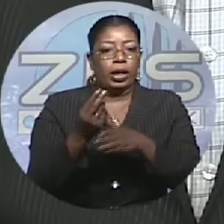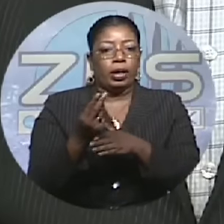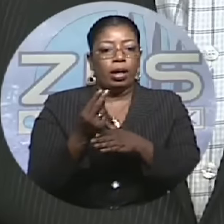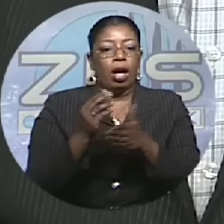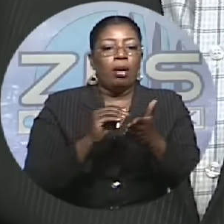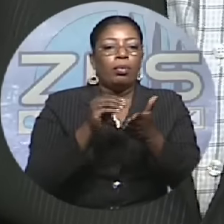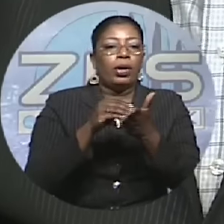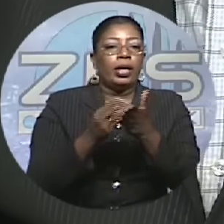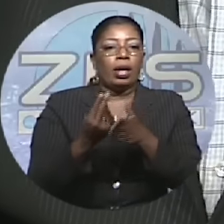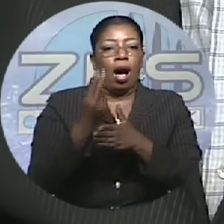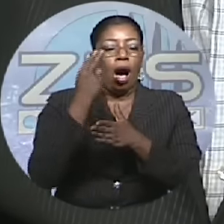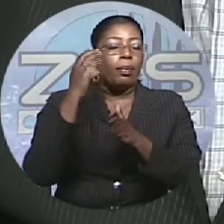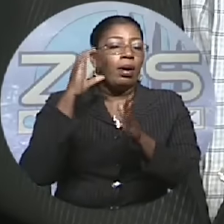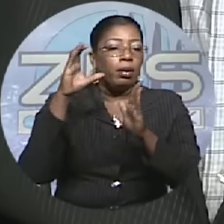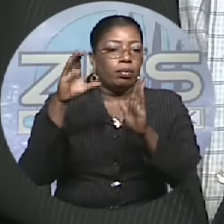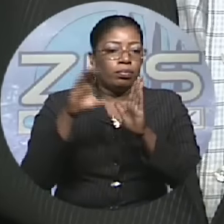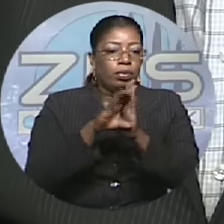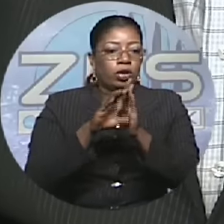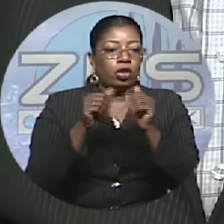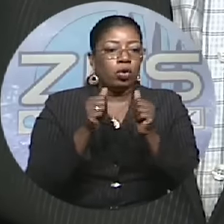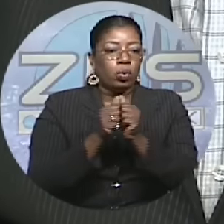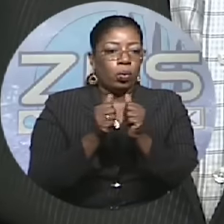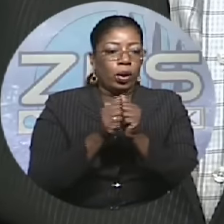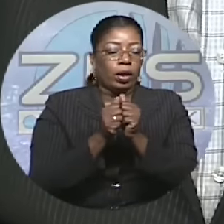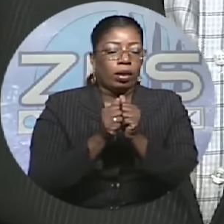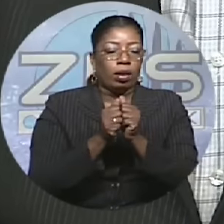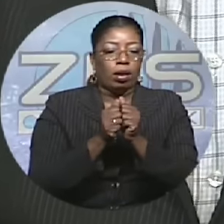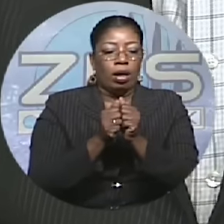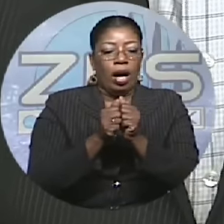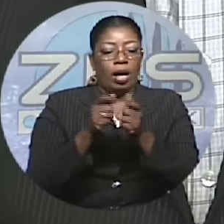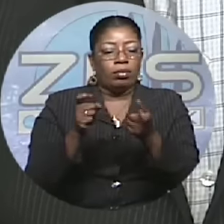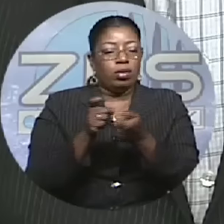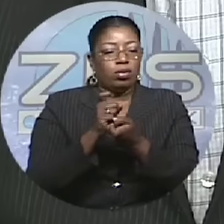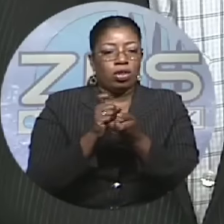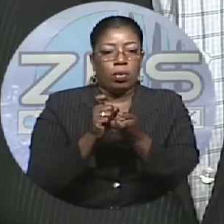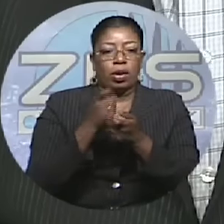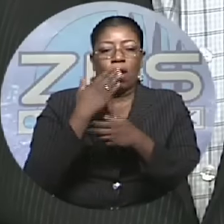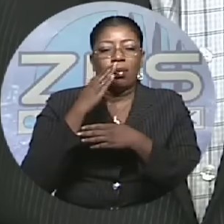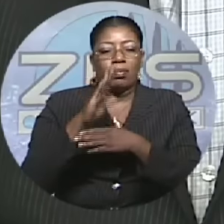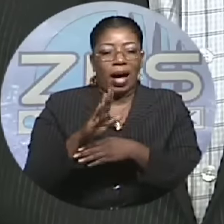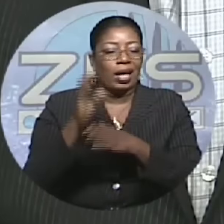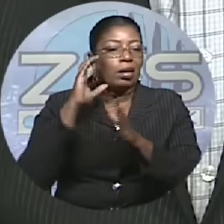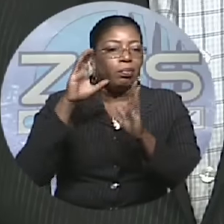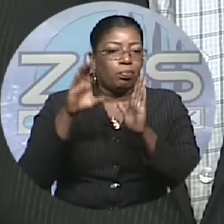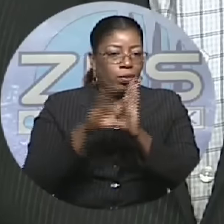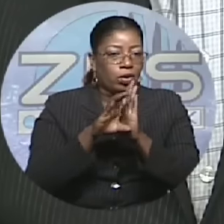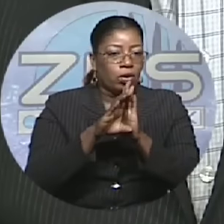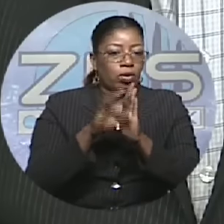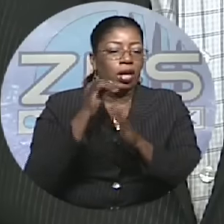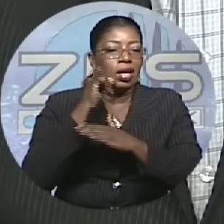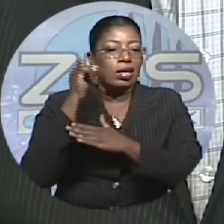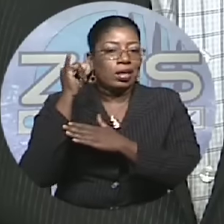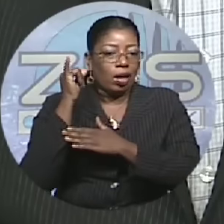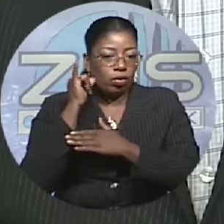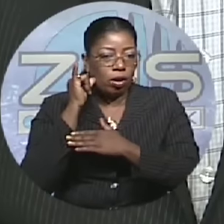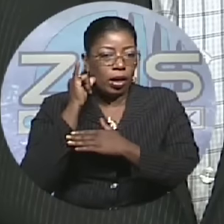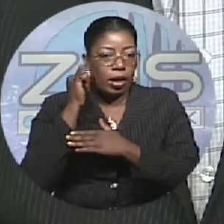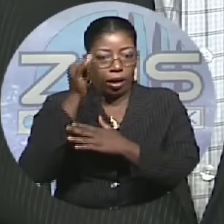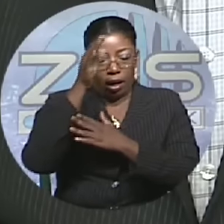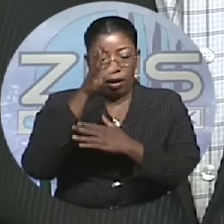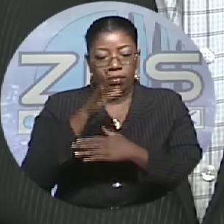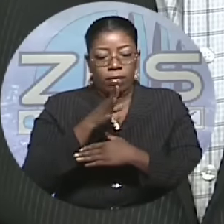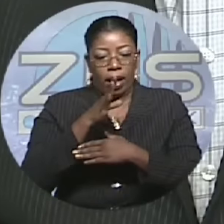those involving children with weapons. Just yesterday, a 26-year-old man was arrested for firearm possession and dangerous